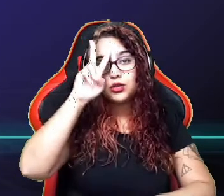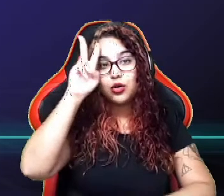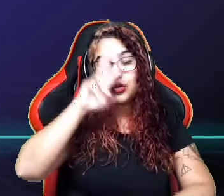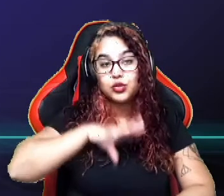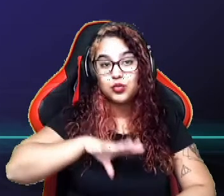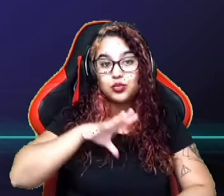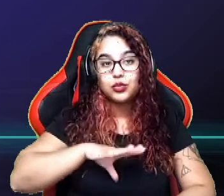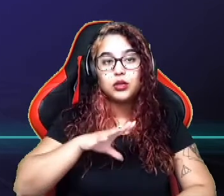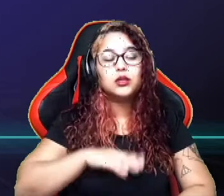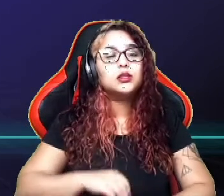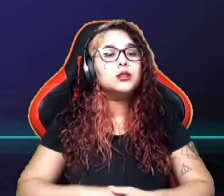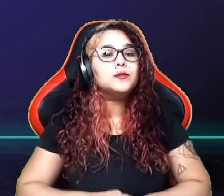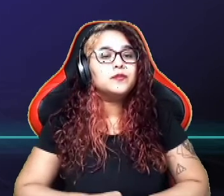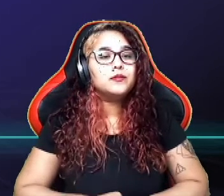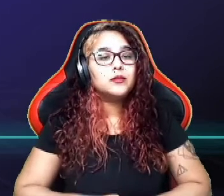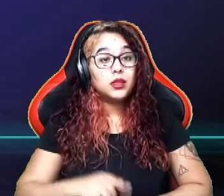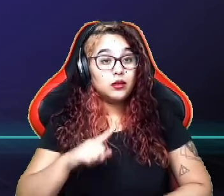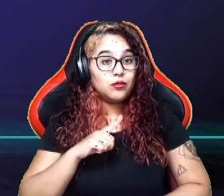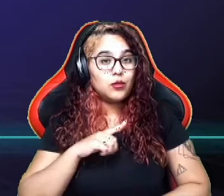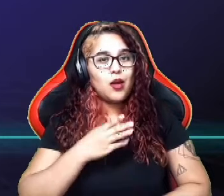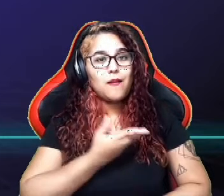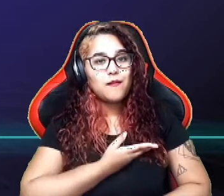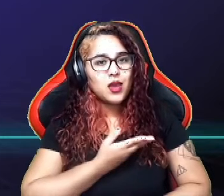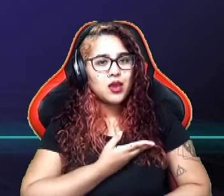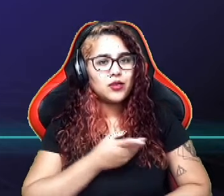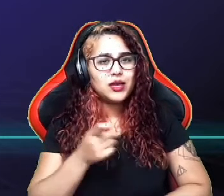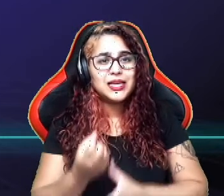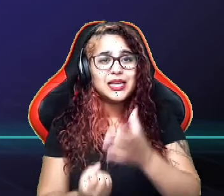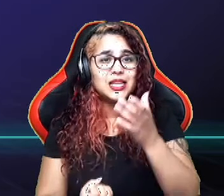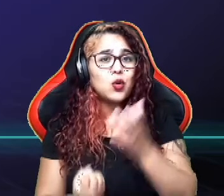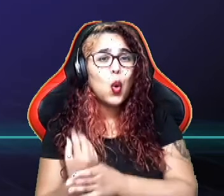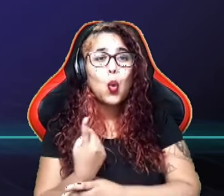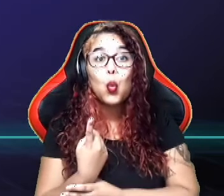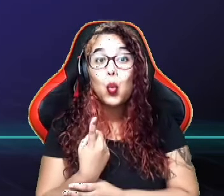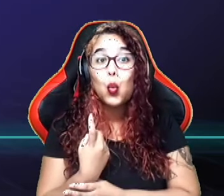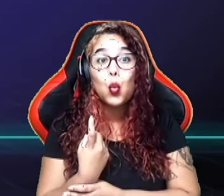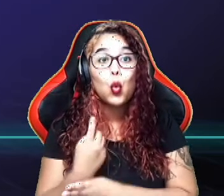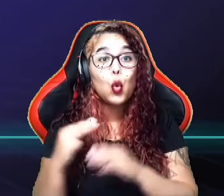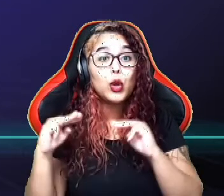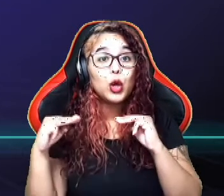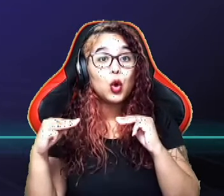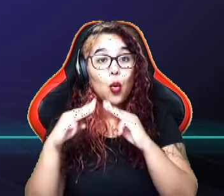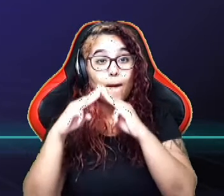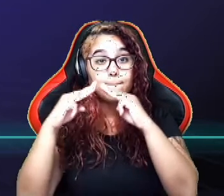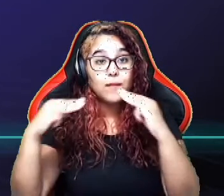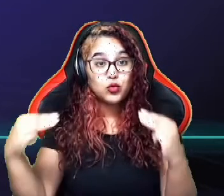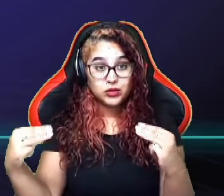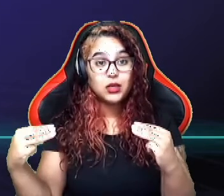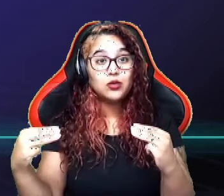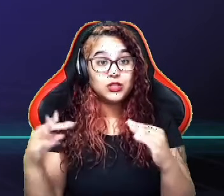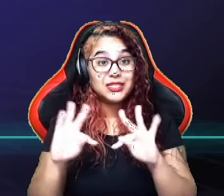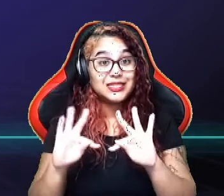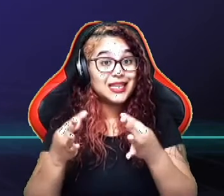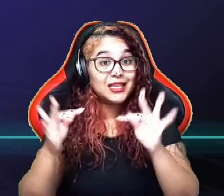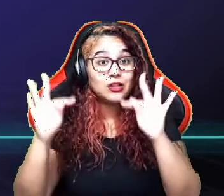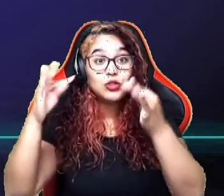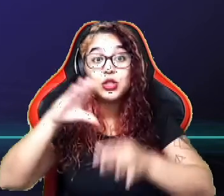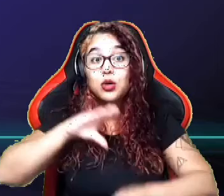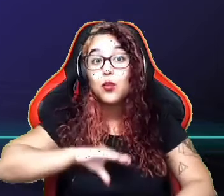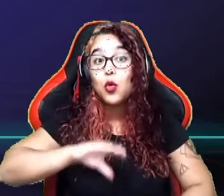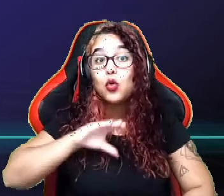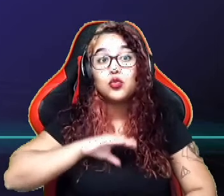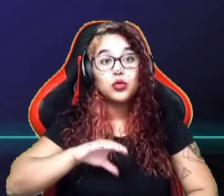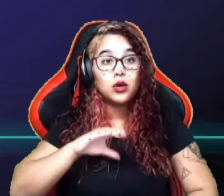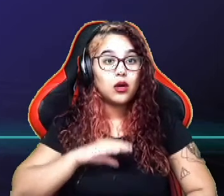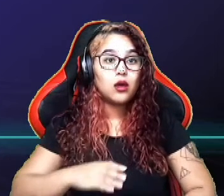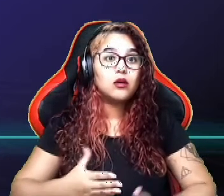games. One of our friends, João Ramos, created a Portuguese